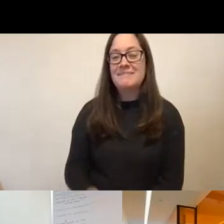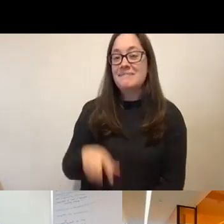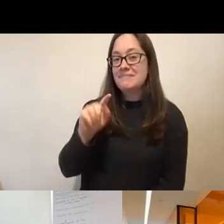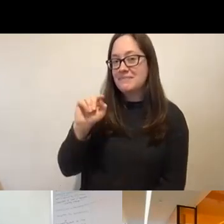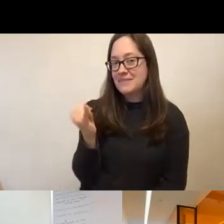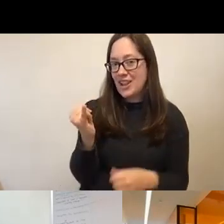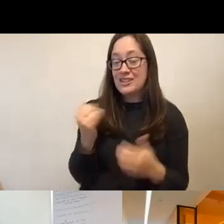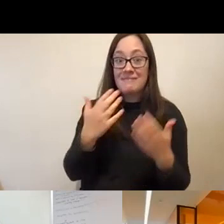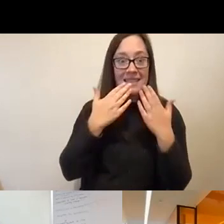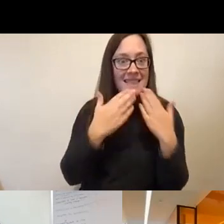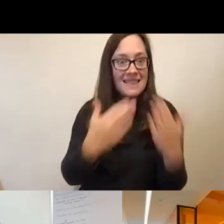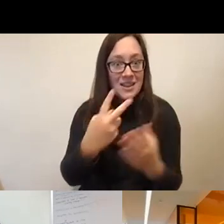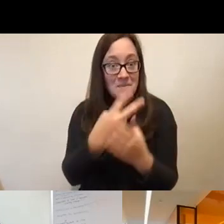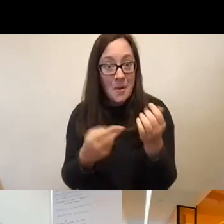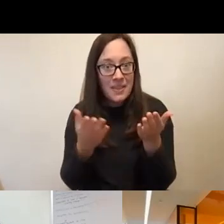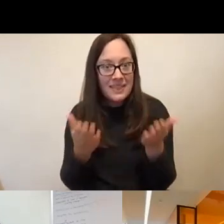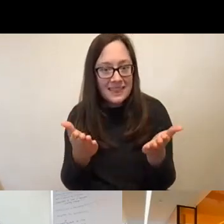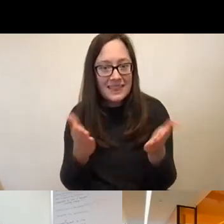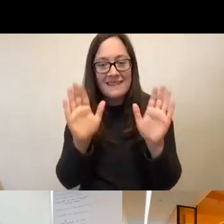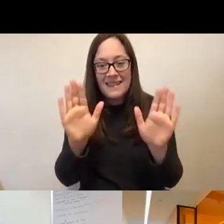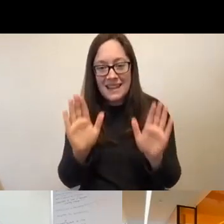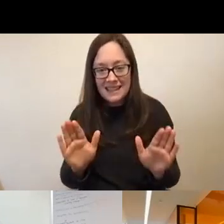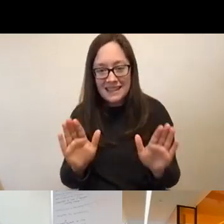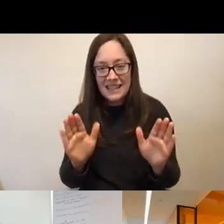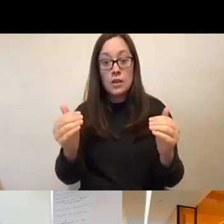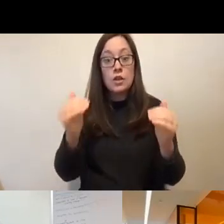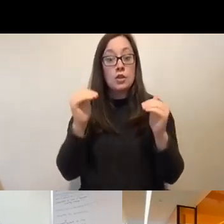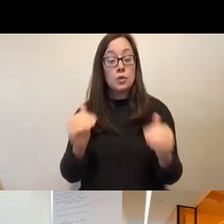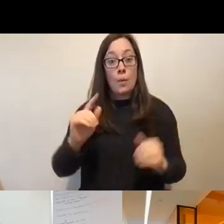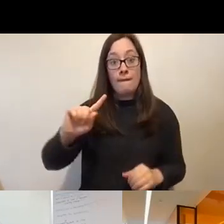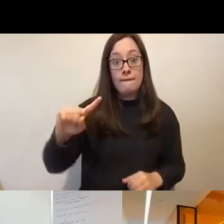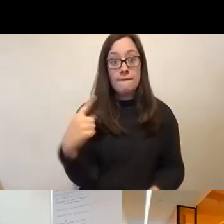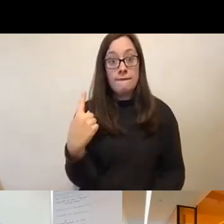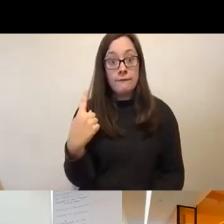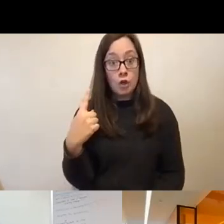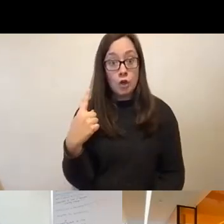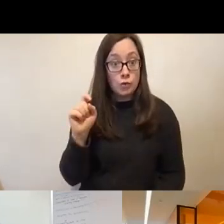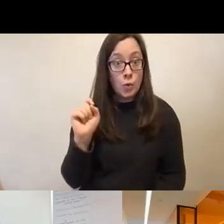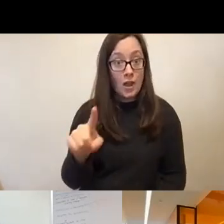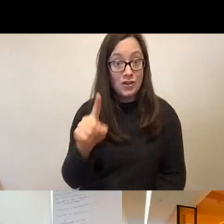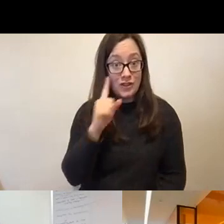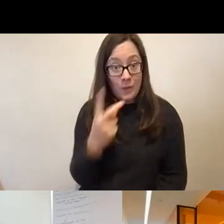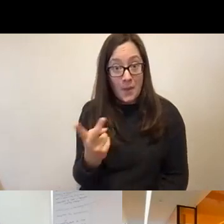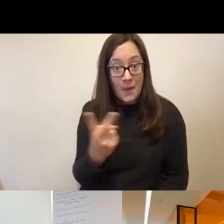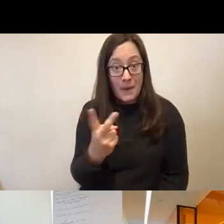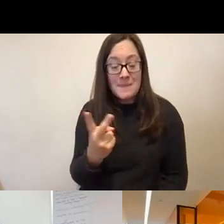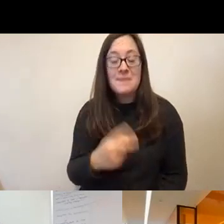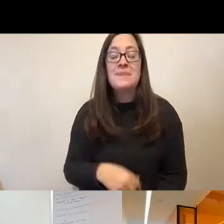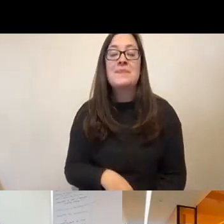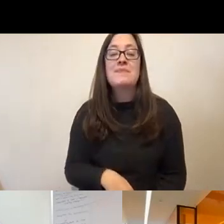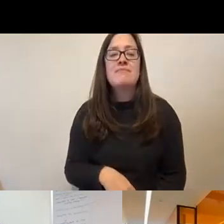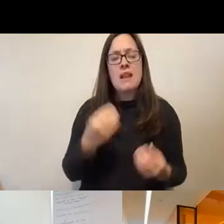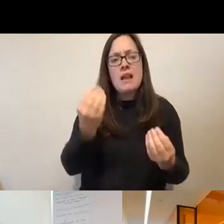All right, well, thank you both. All right, so our first question that I'm gonna ask of you is, could you tell us a little bit about